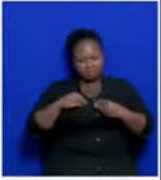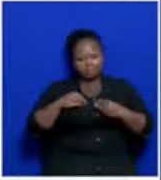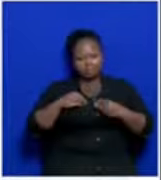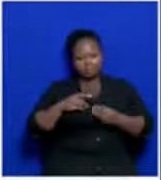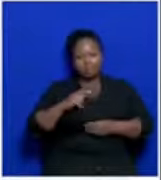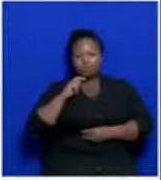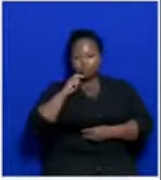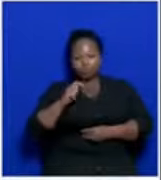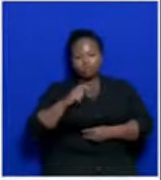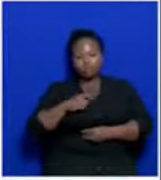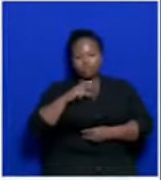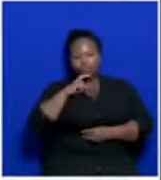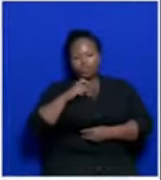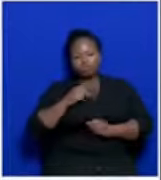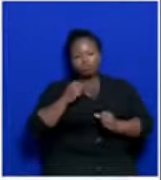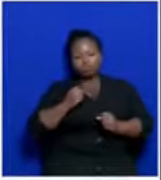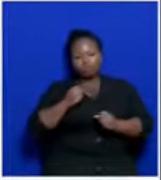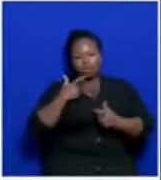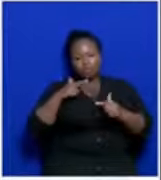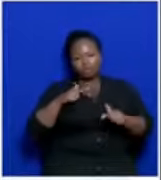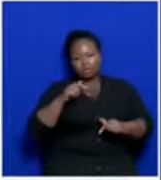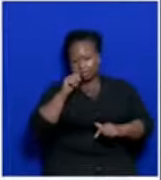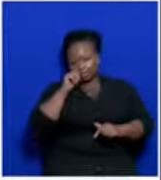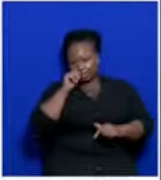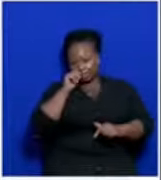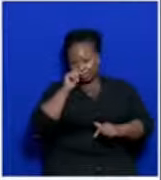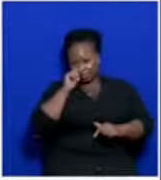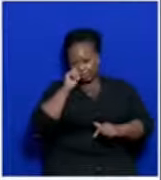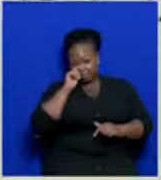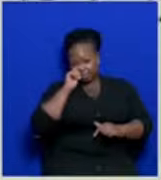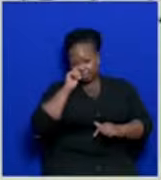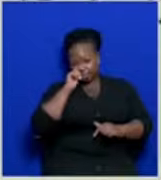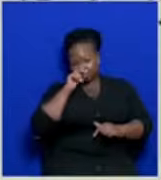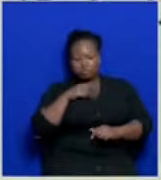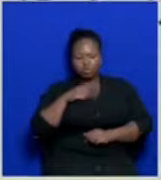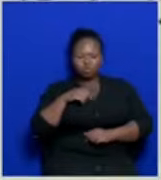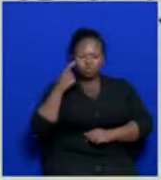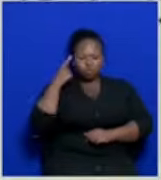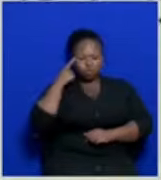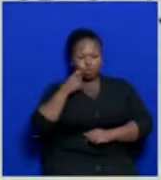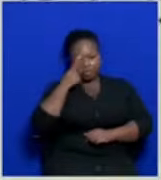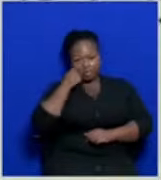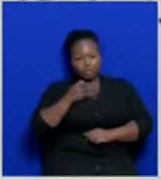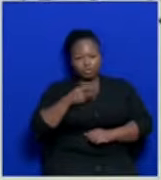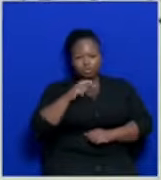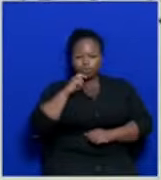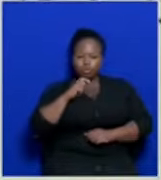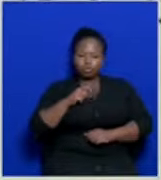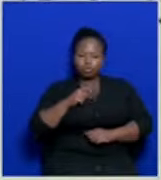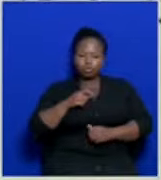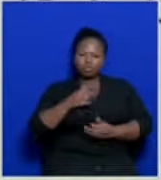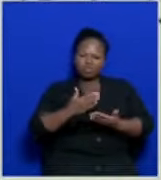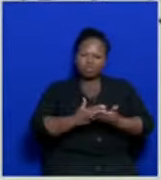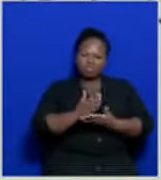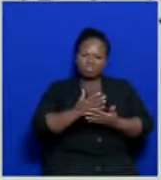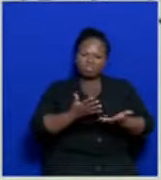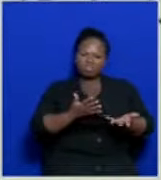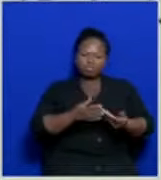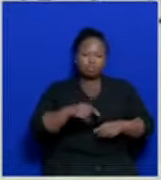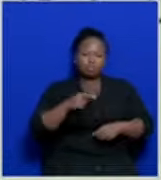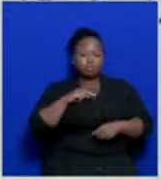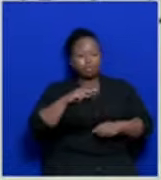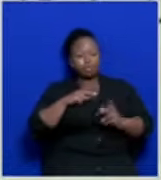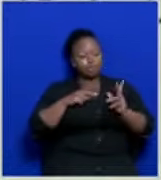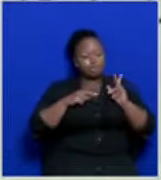And you believe you were justified at the time to use that strong language? I'm sure by hearing to that